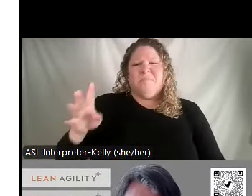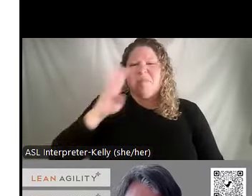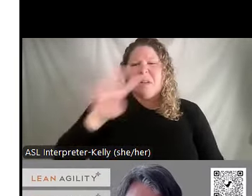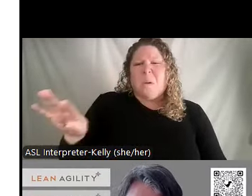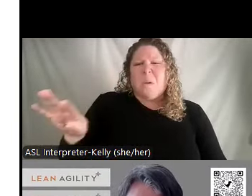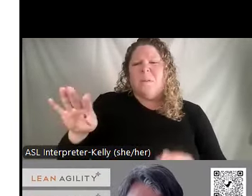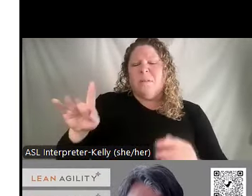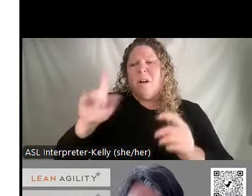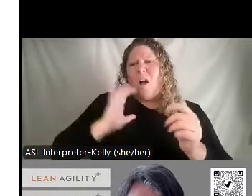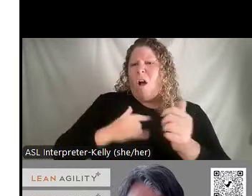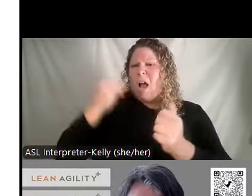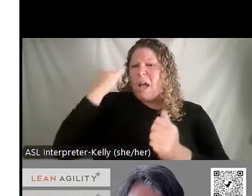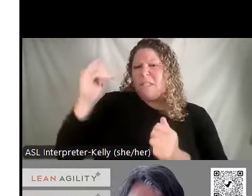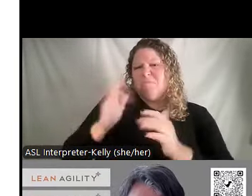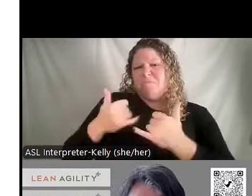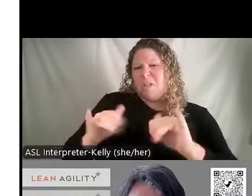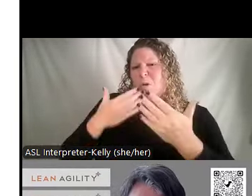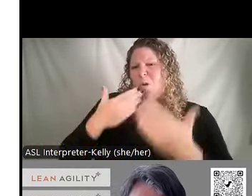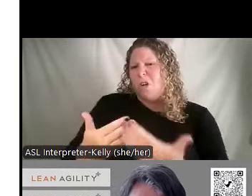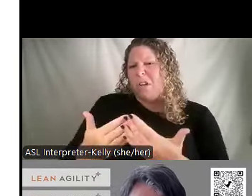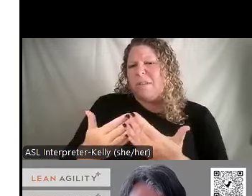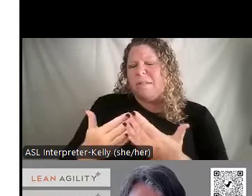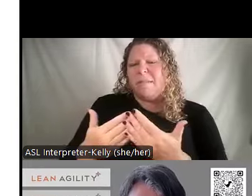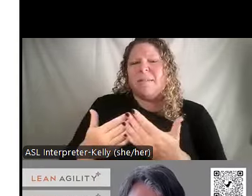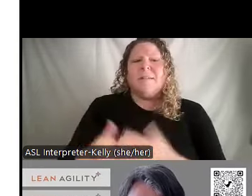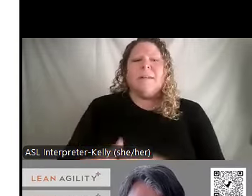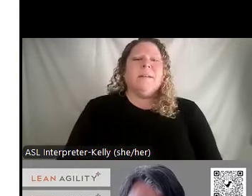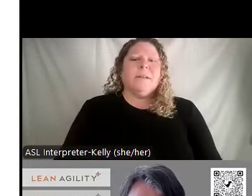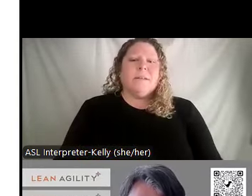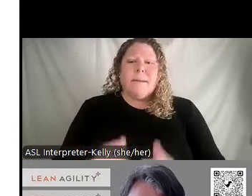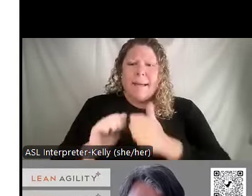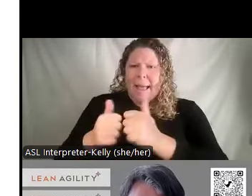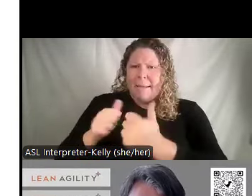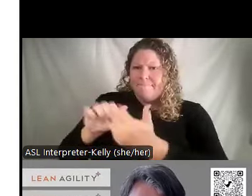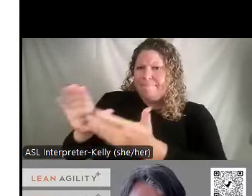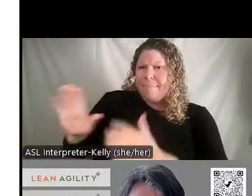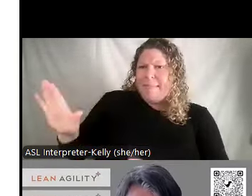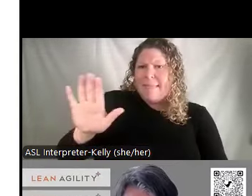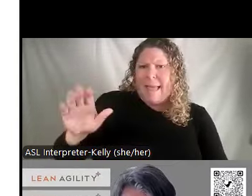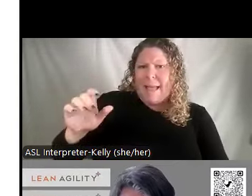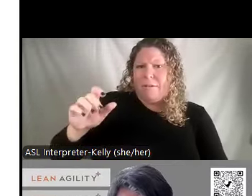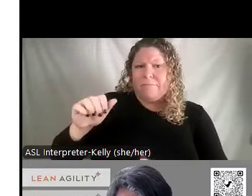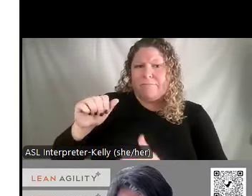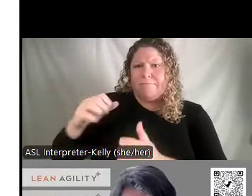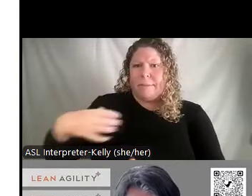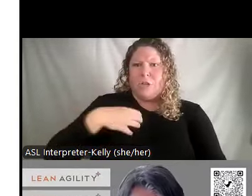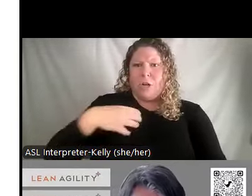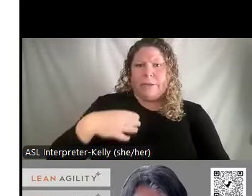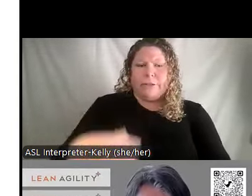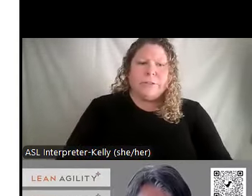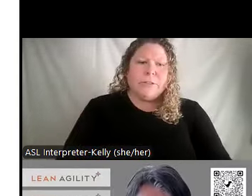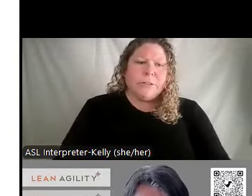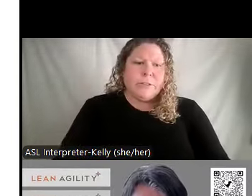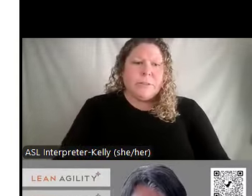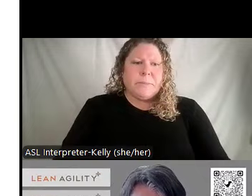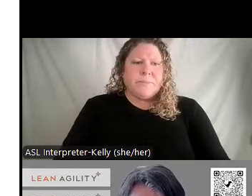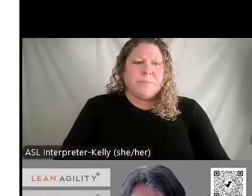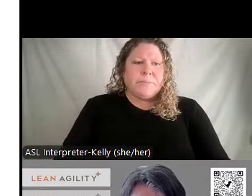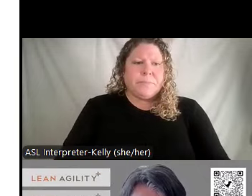So those objections, let's take a look at how we might address objections. This is really, really, really, really